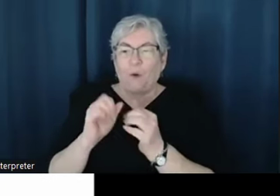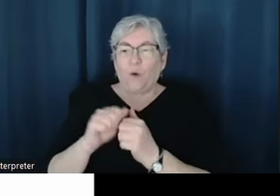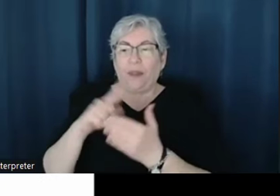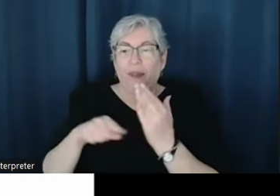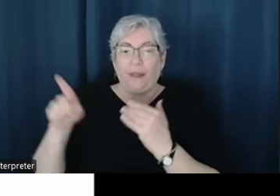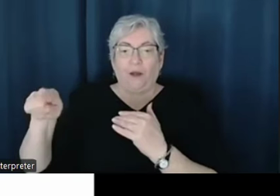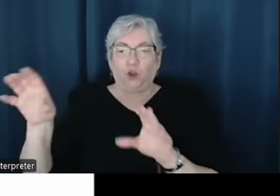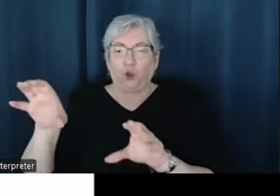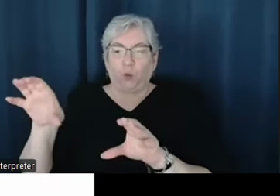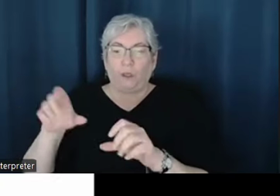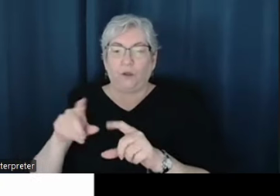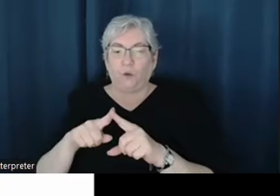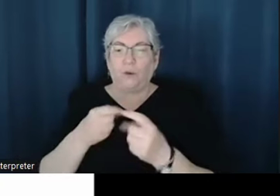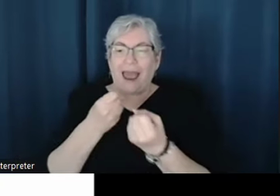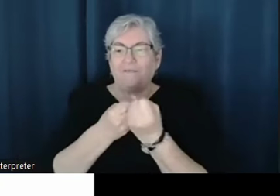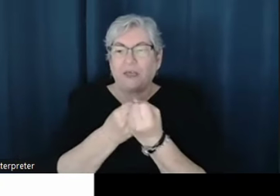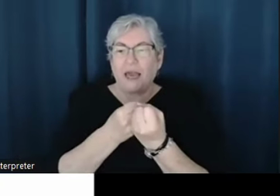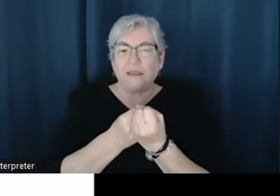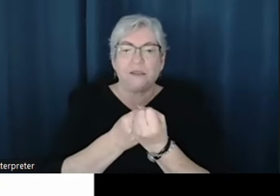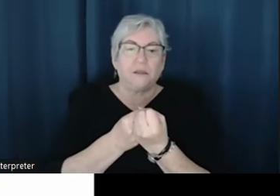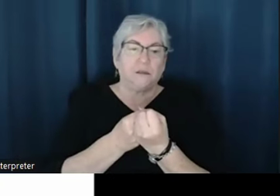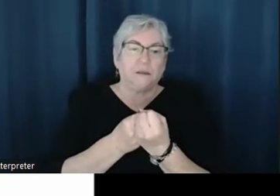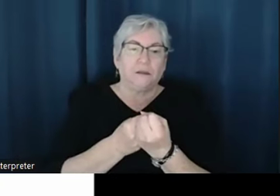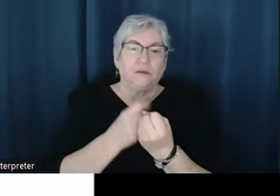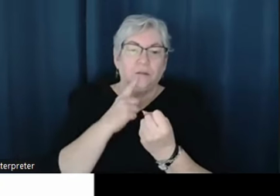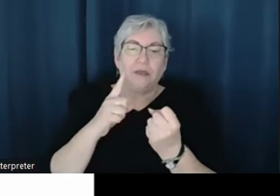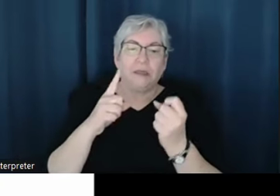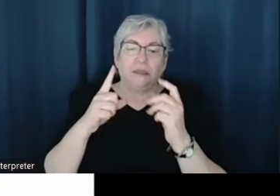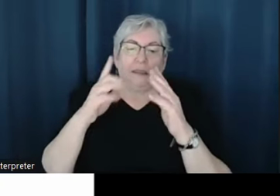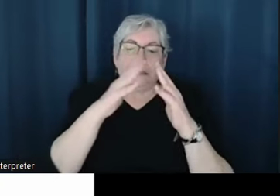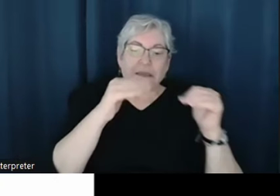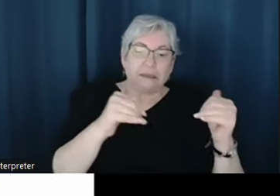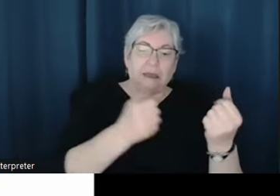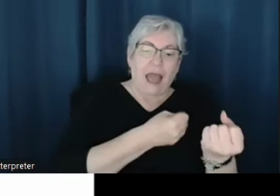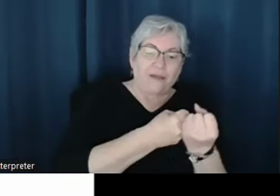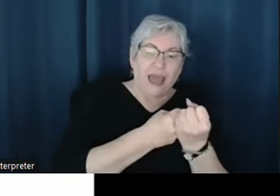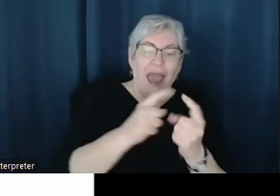doing to advocate systemic advocacy as well as individual advocacy.